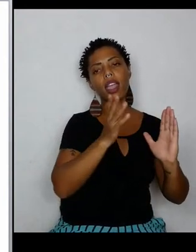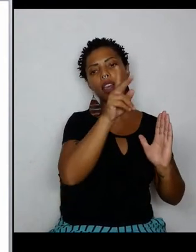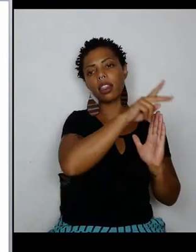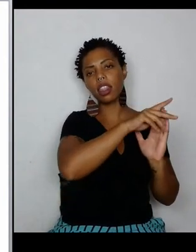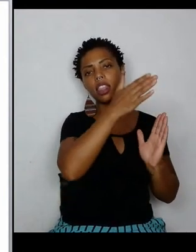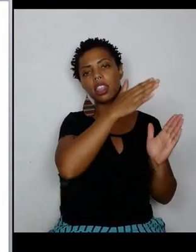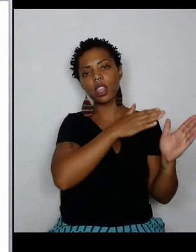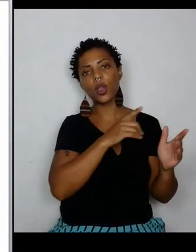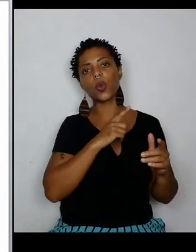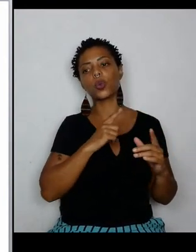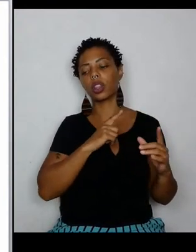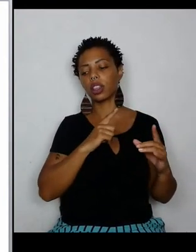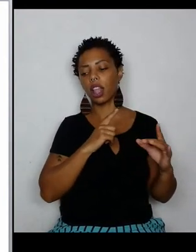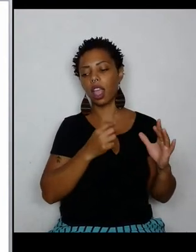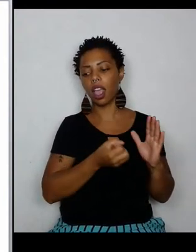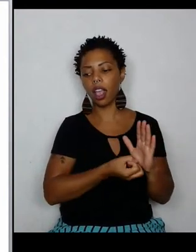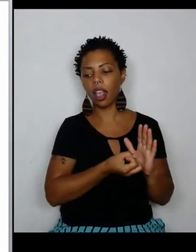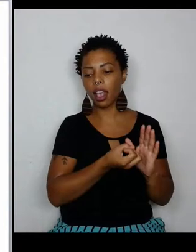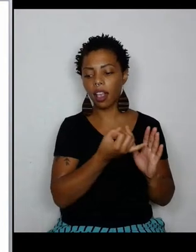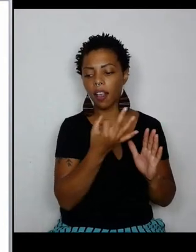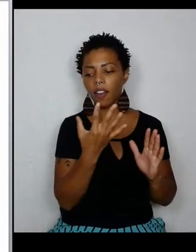is a dated text